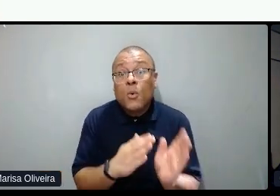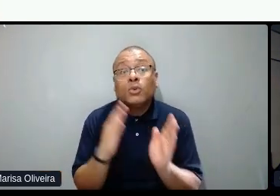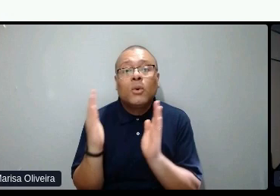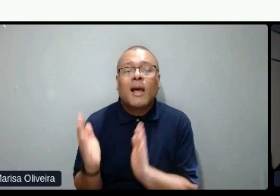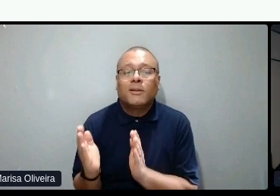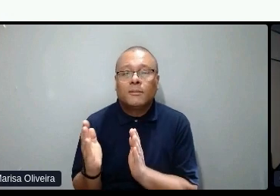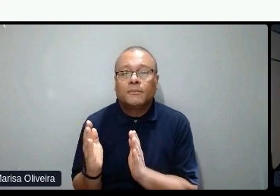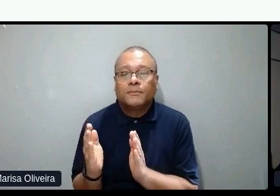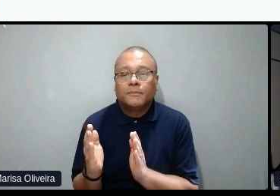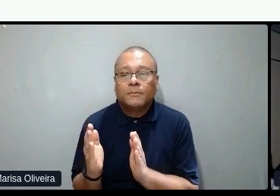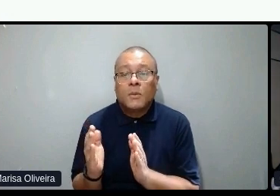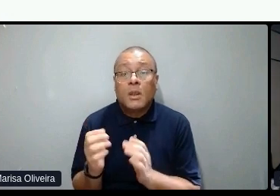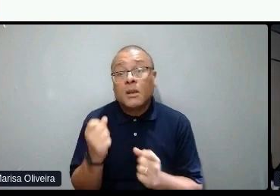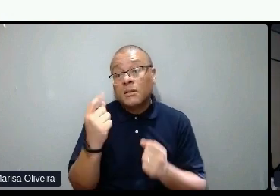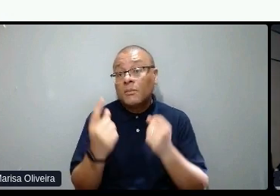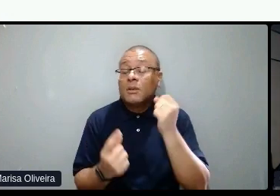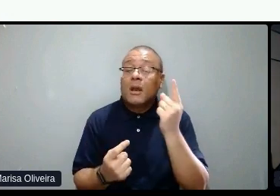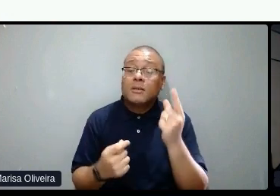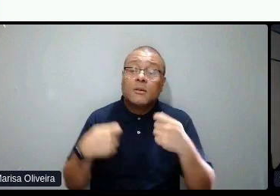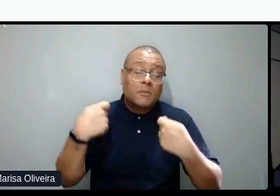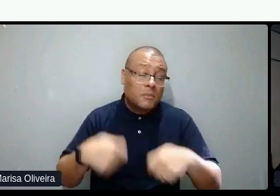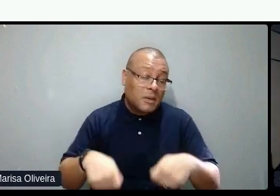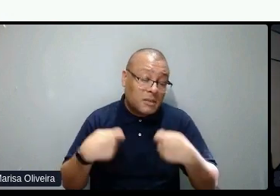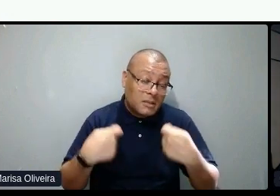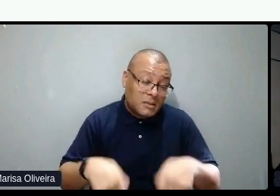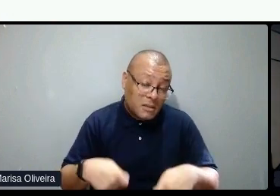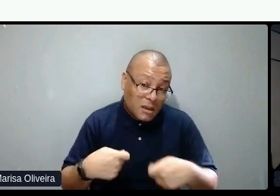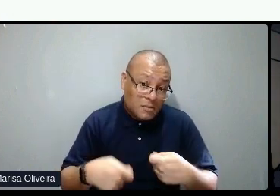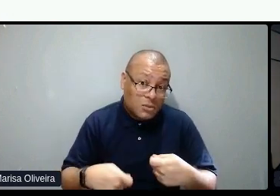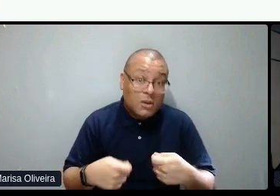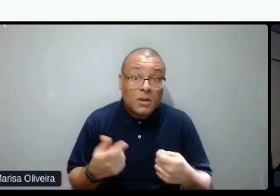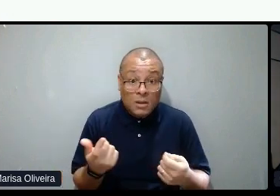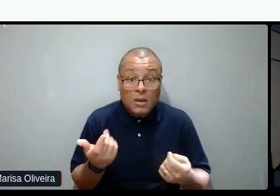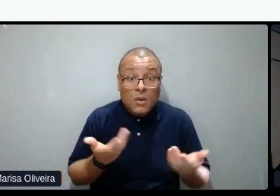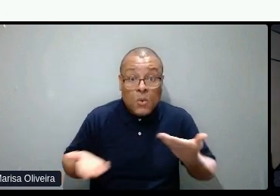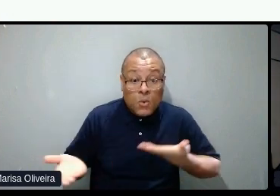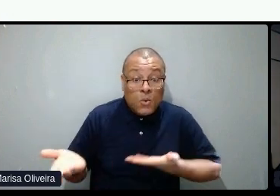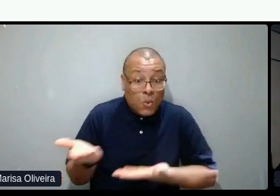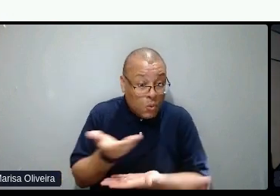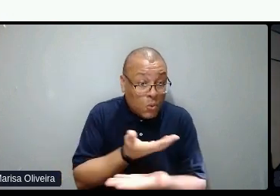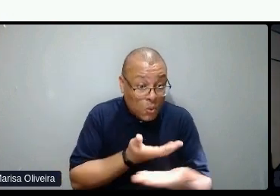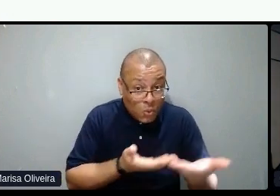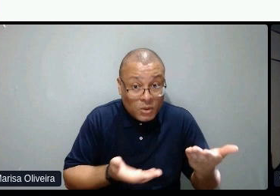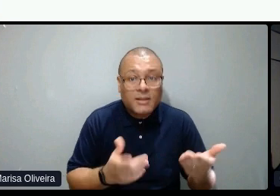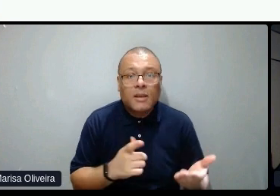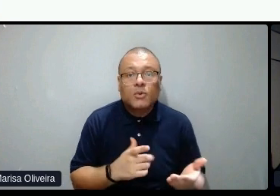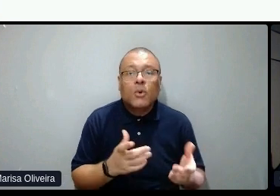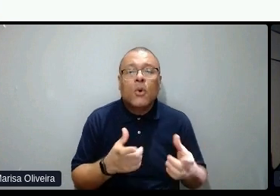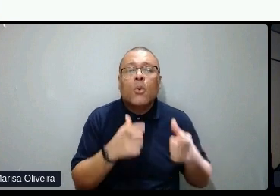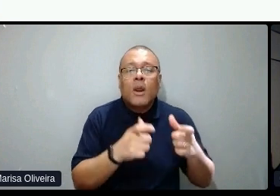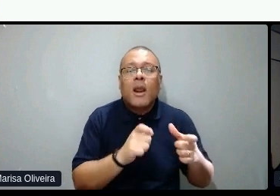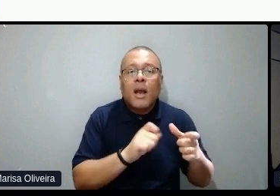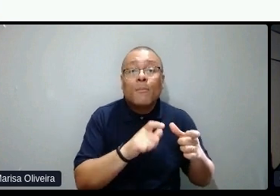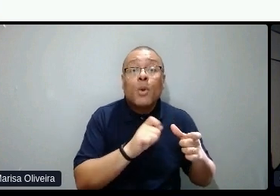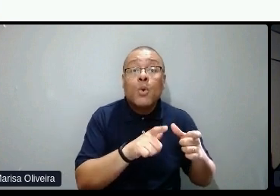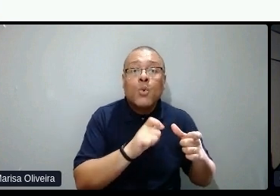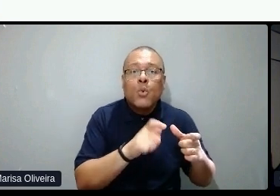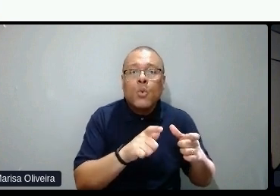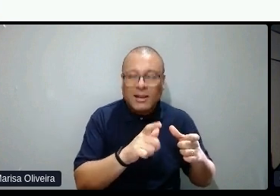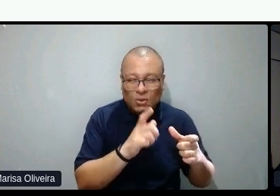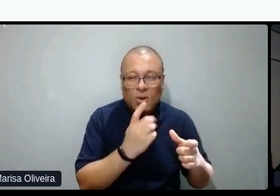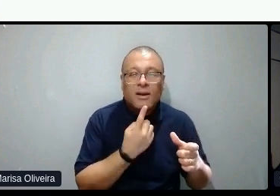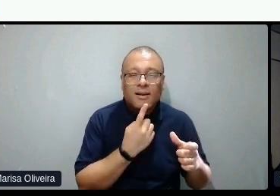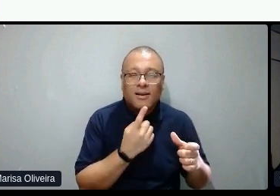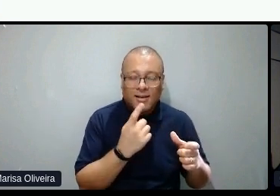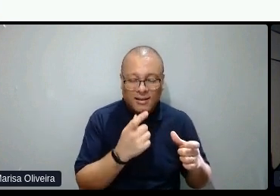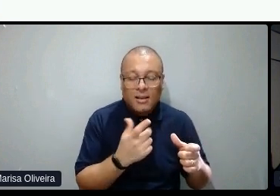And what I see sometimes is that we tip to one side or the other. So if you tip to the blue side, you will be talking about,